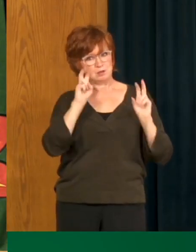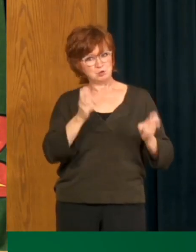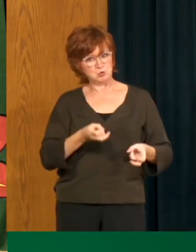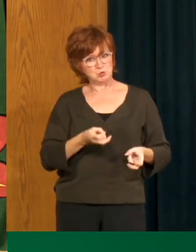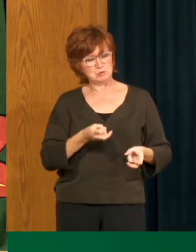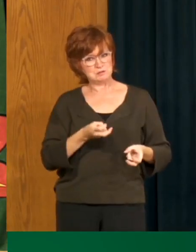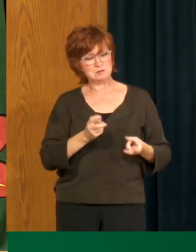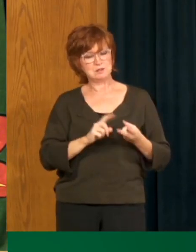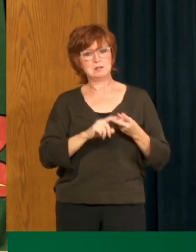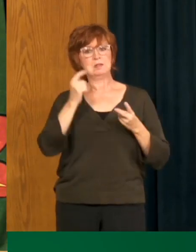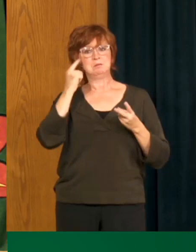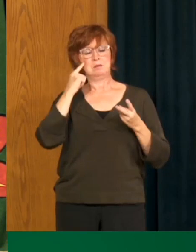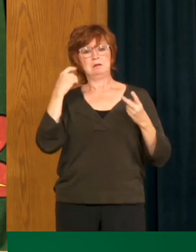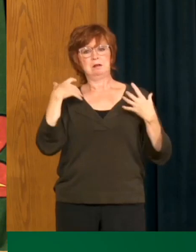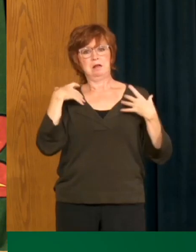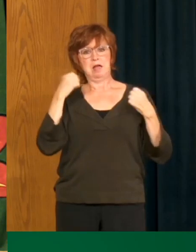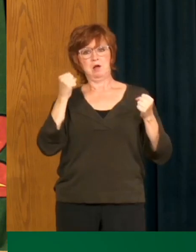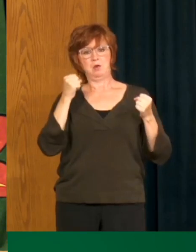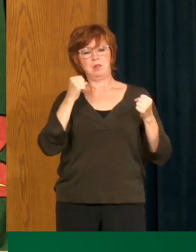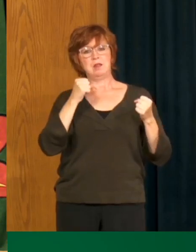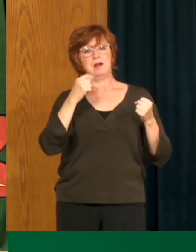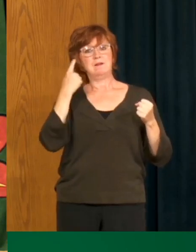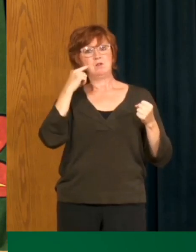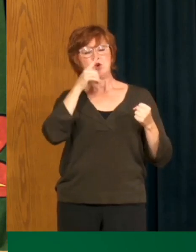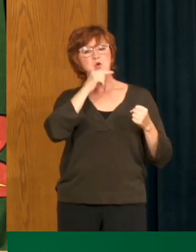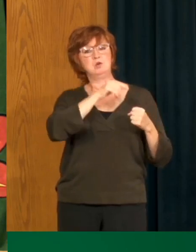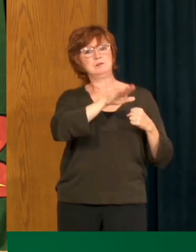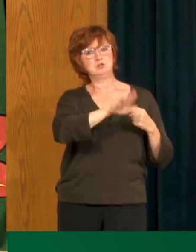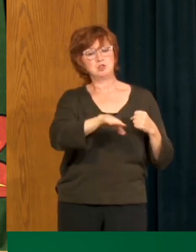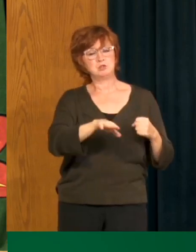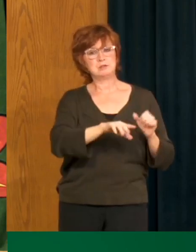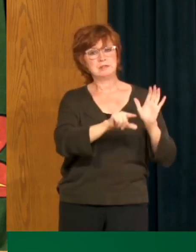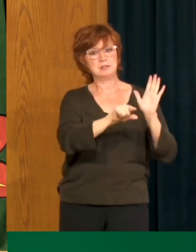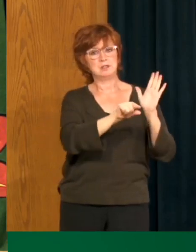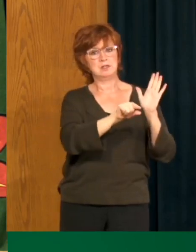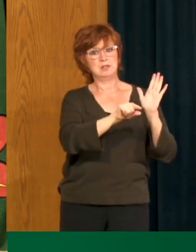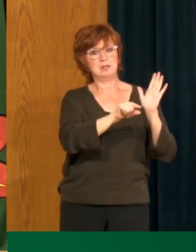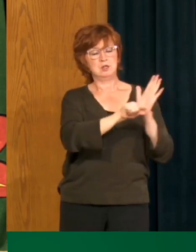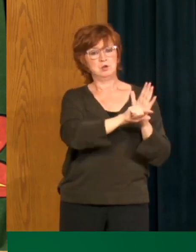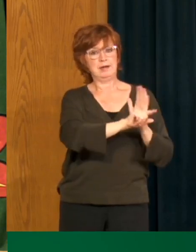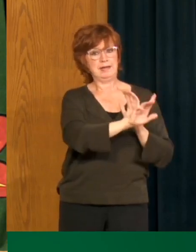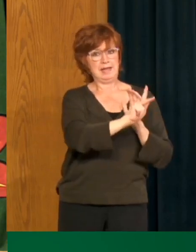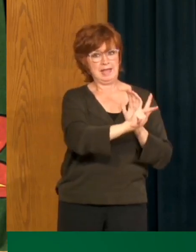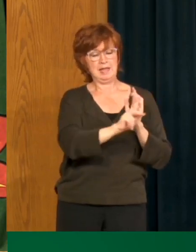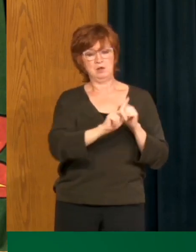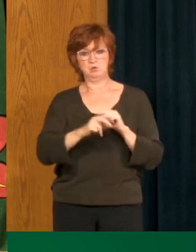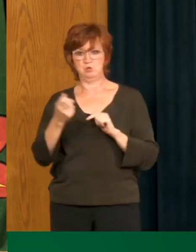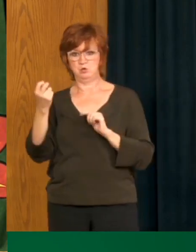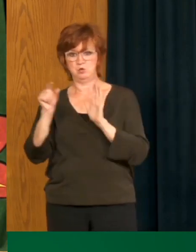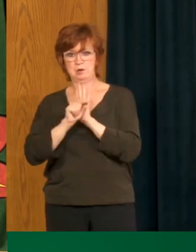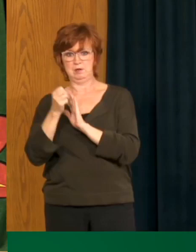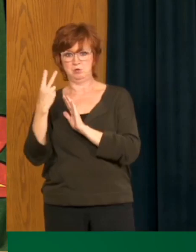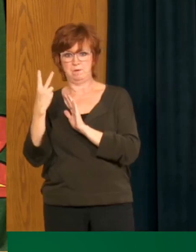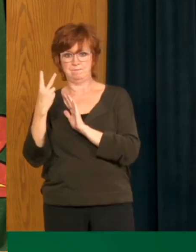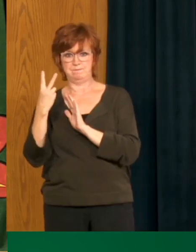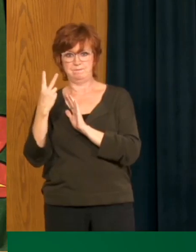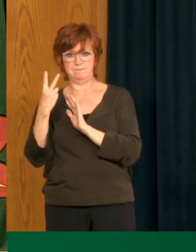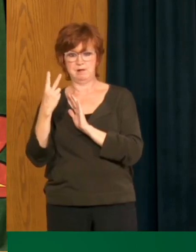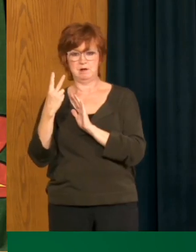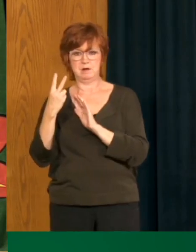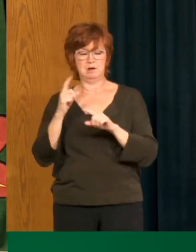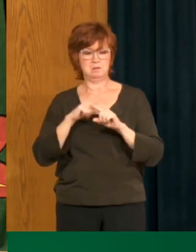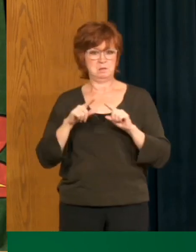mental health challenges, in particular in our K-12 systems. So other provinces have moved on a pilot program in this. We haven't made the decision on it